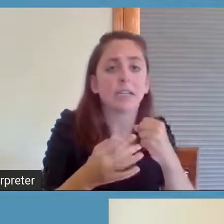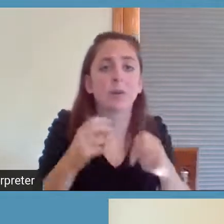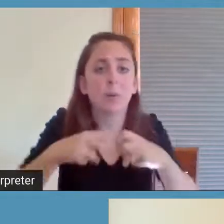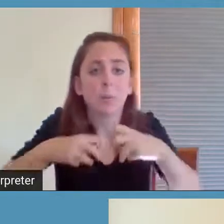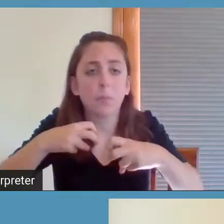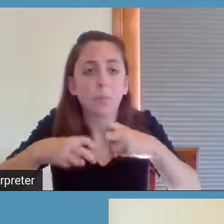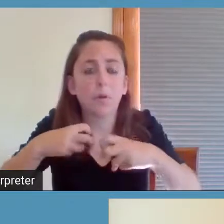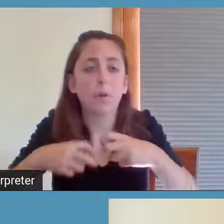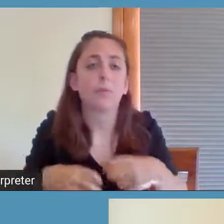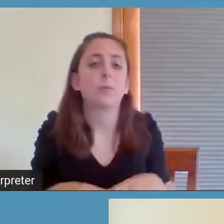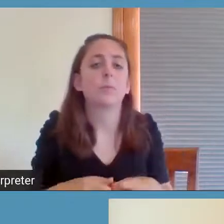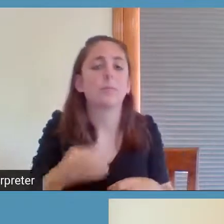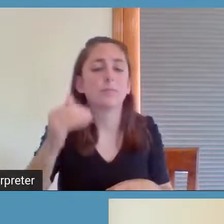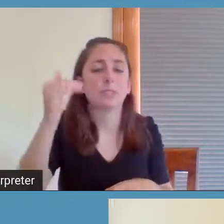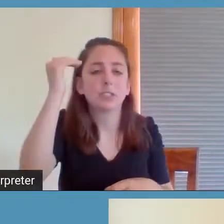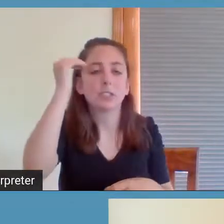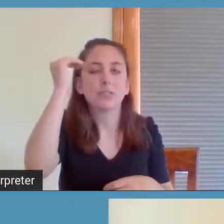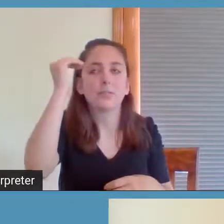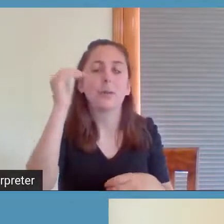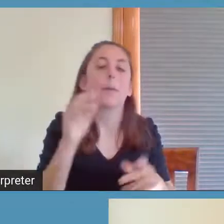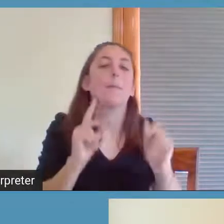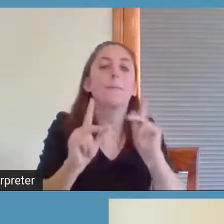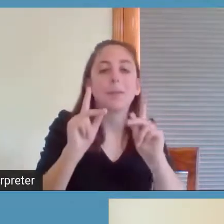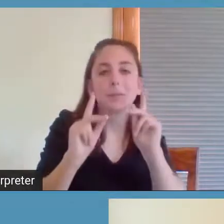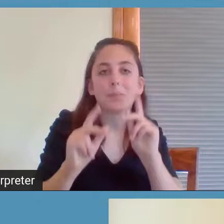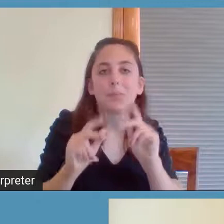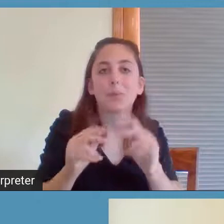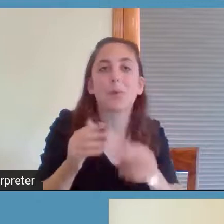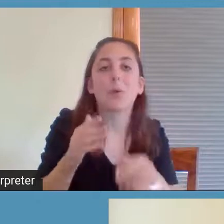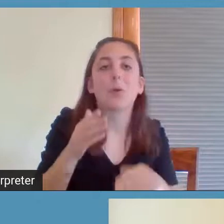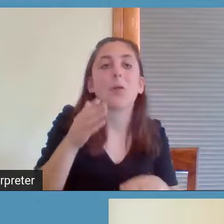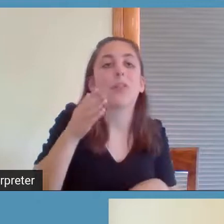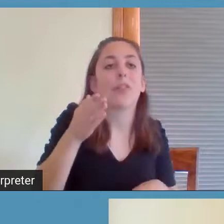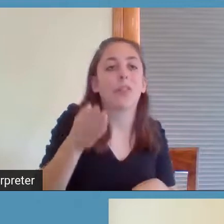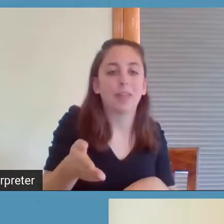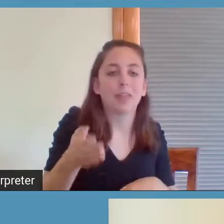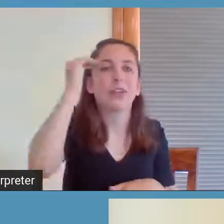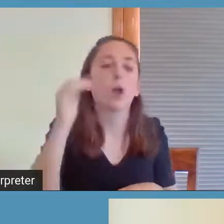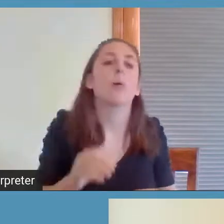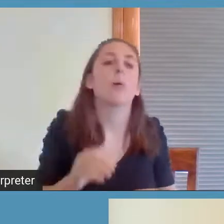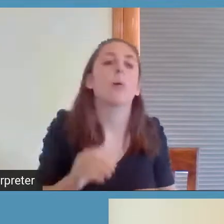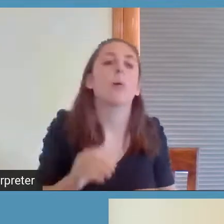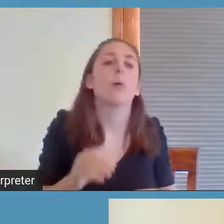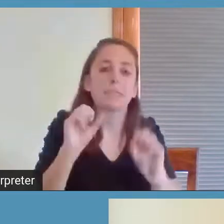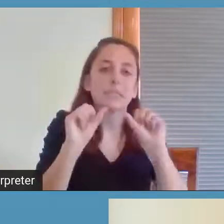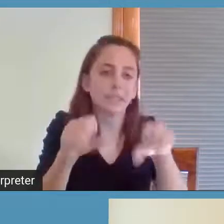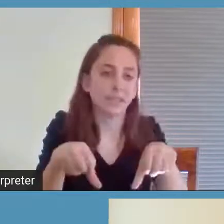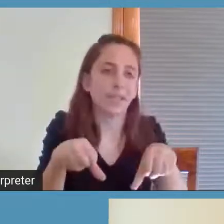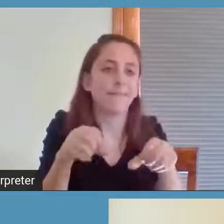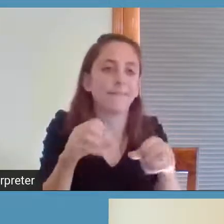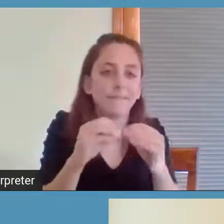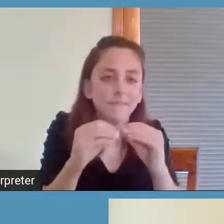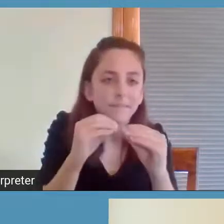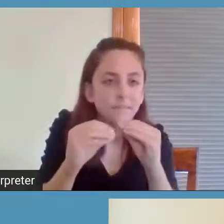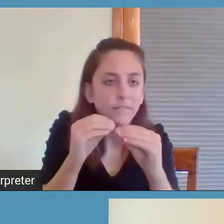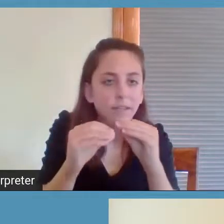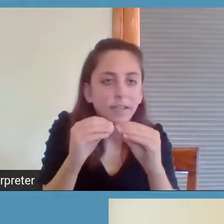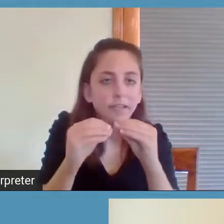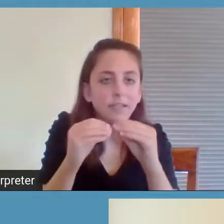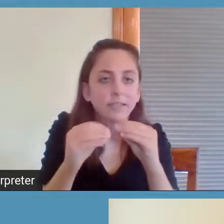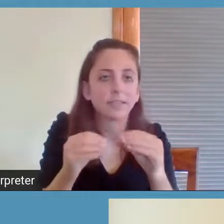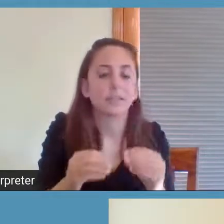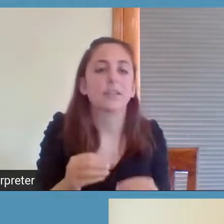in-house that people, someone say, oh, you know, I think I can figure that out, or I think I know where to look to find an answer